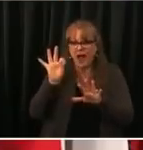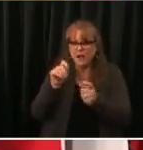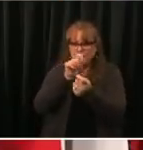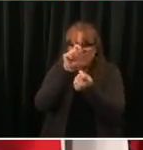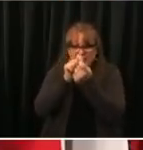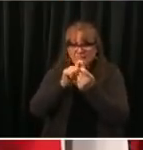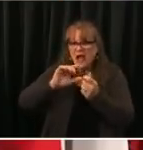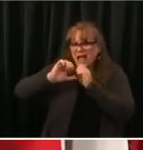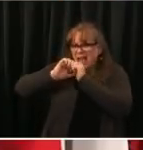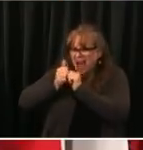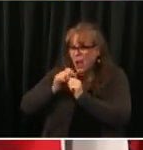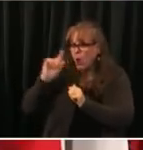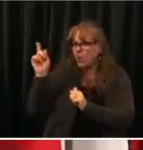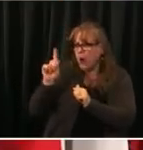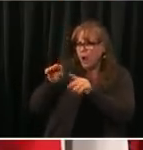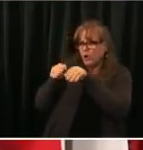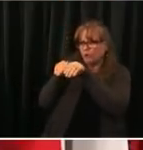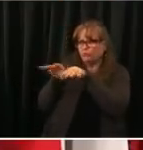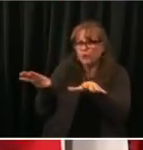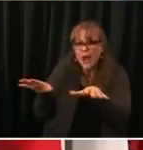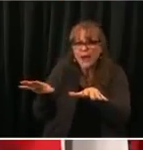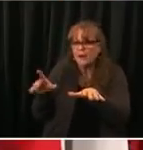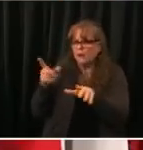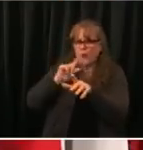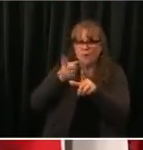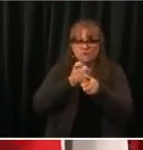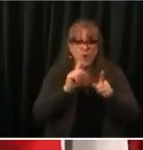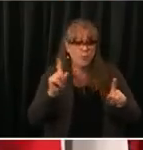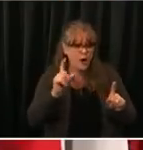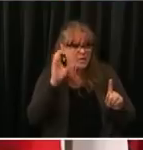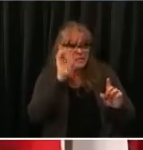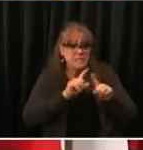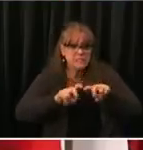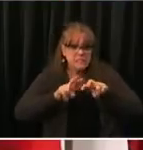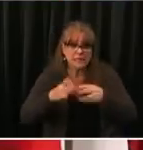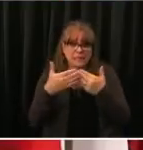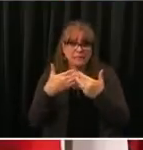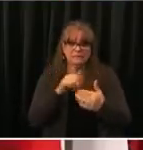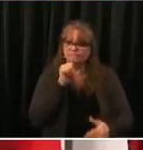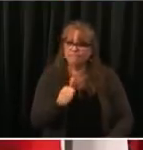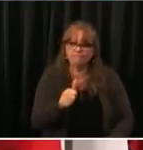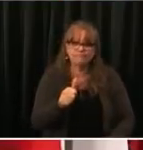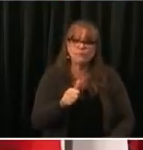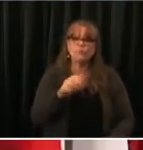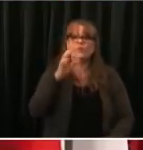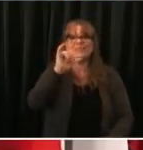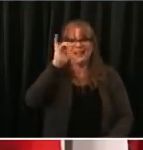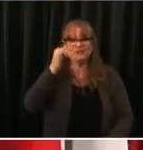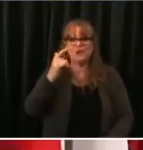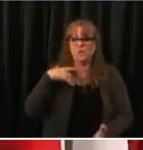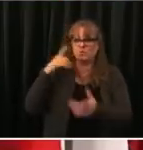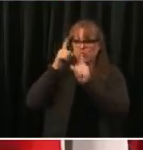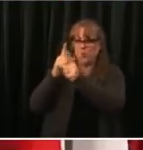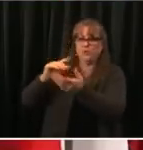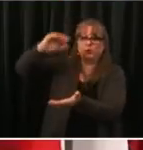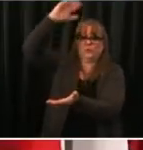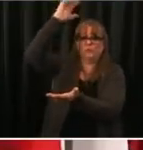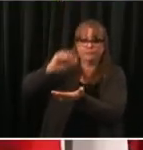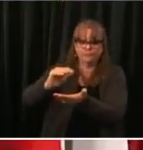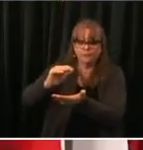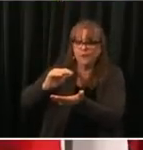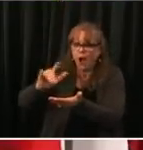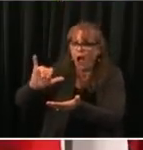got the source of infection from multiple sources. It becomes easier when the rate is lower. So we'll set you up with Dr. Hurley to discuss that. People can absolutely